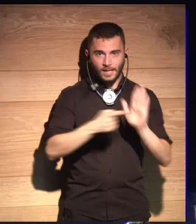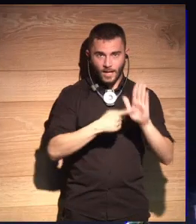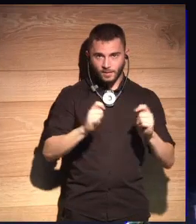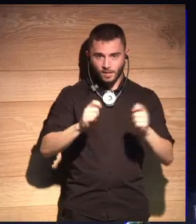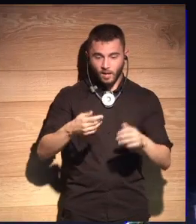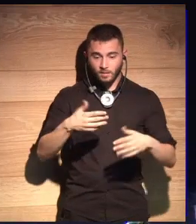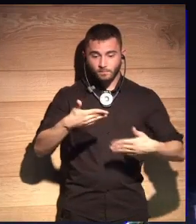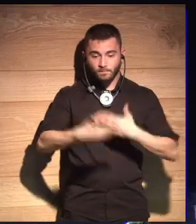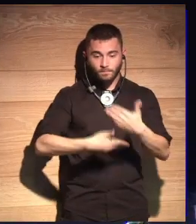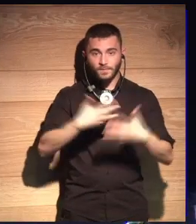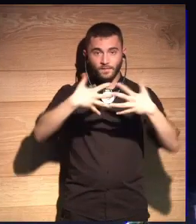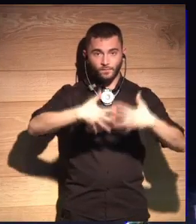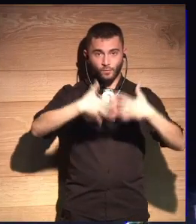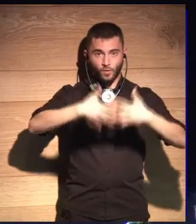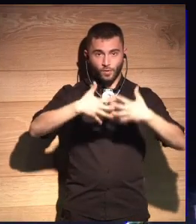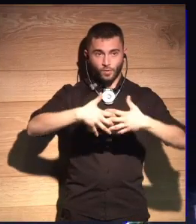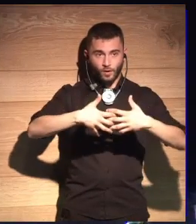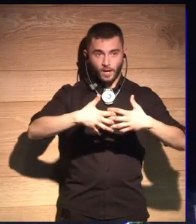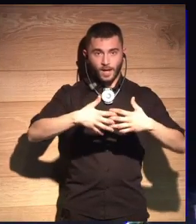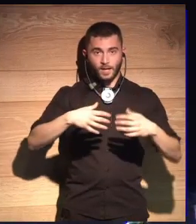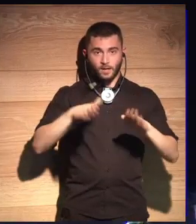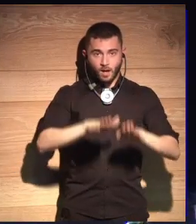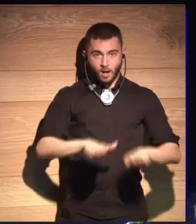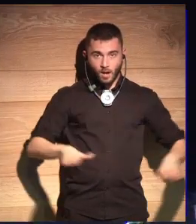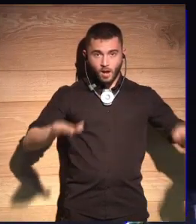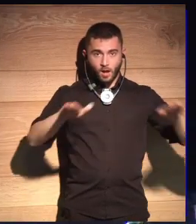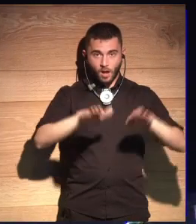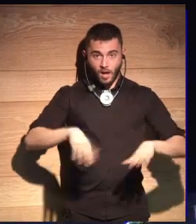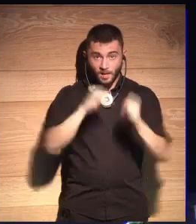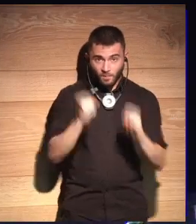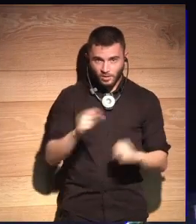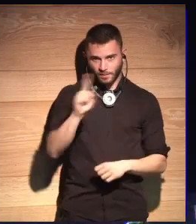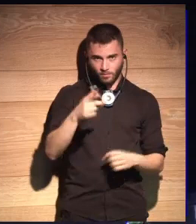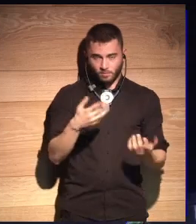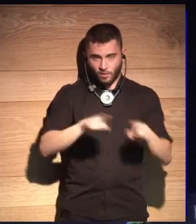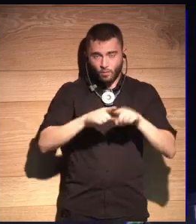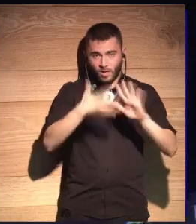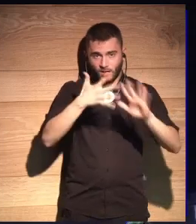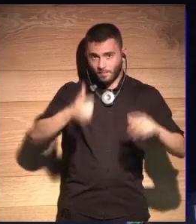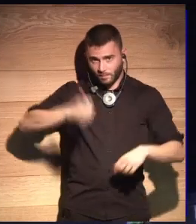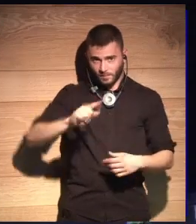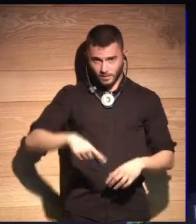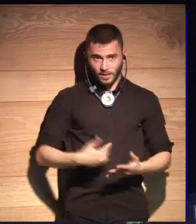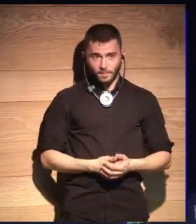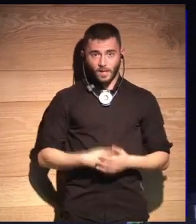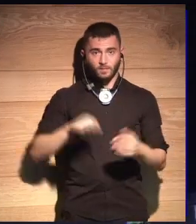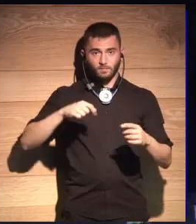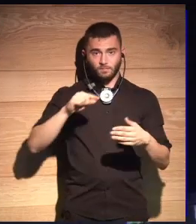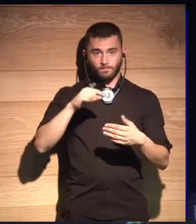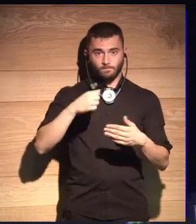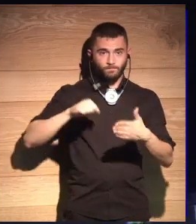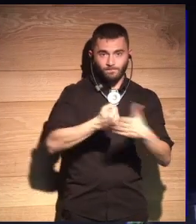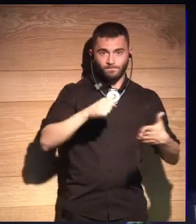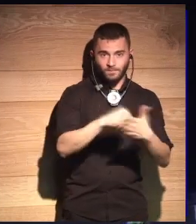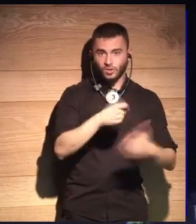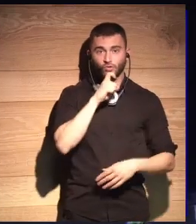not impossible for things to get slower as well as faster. Exactly what the kind of pressure points are, I'm not sure. I mean, I think that the